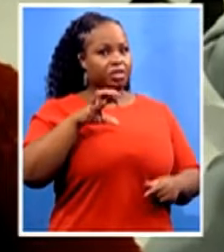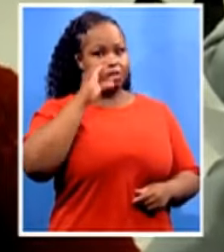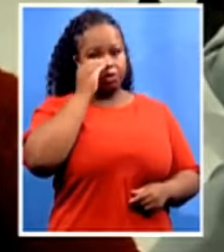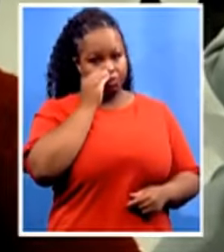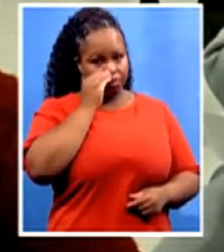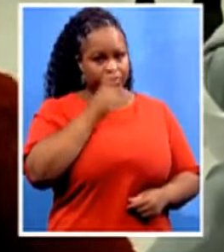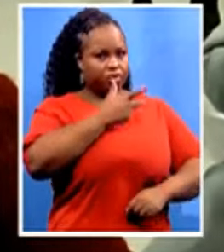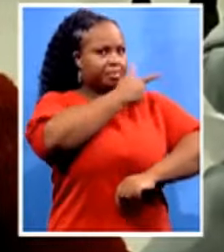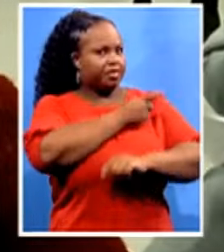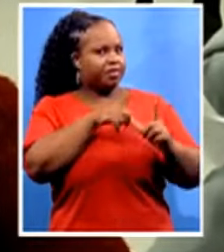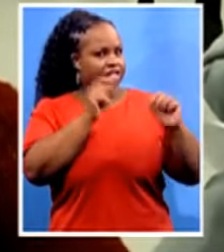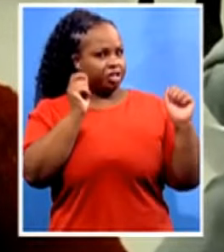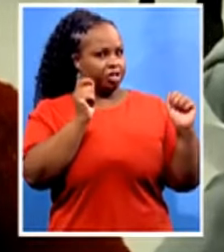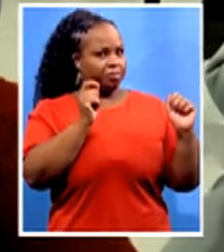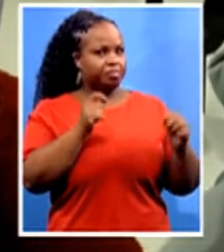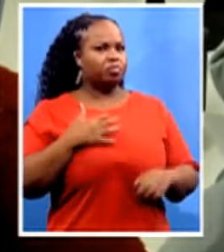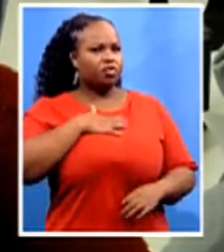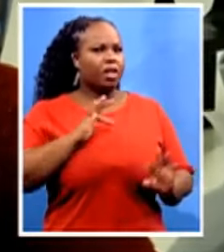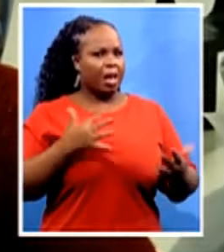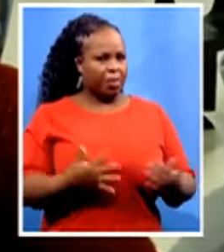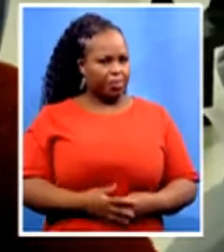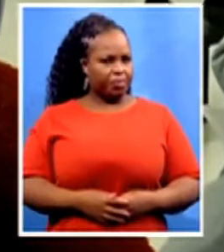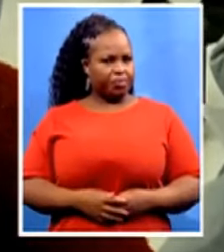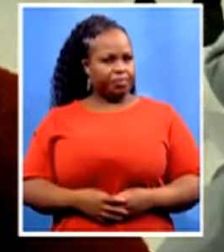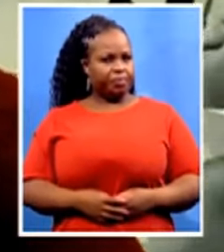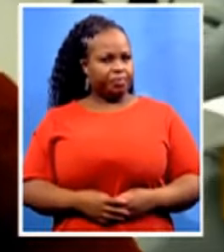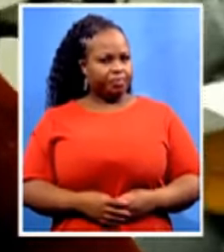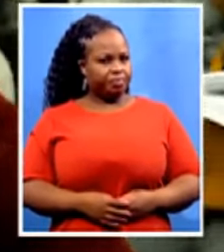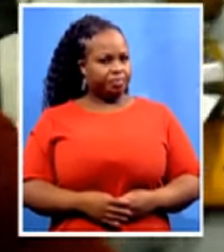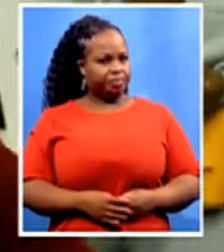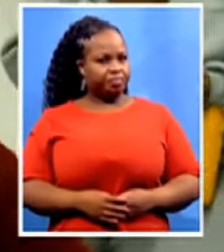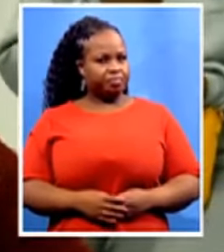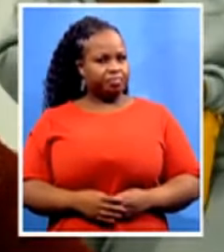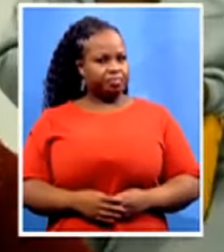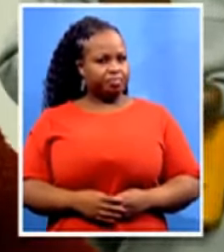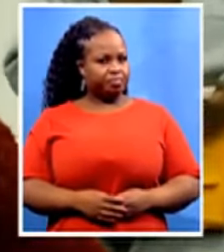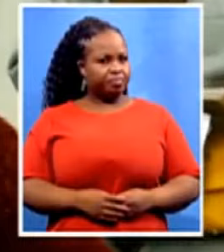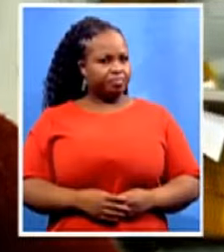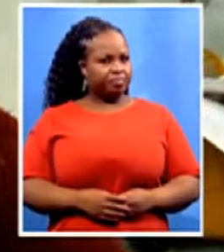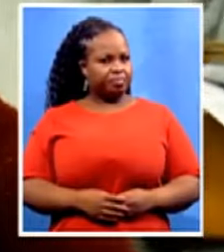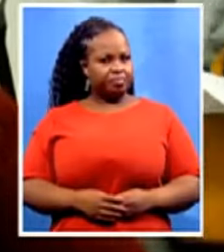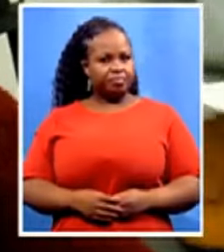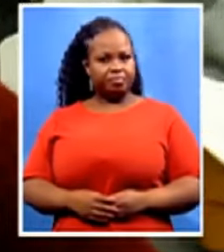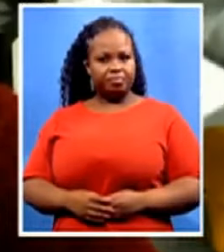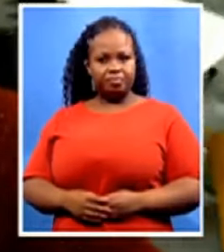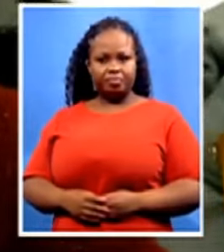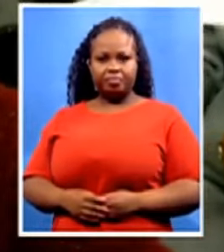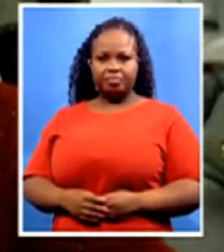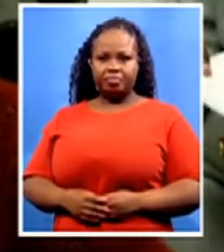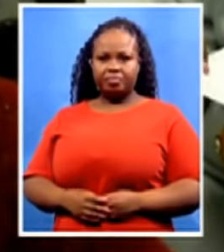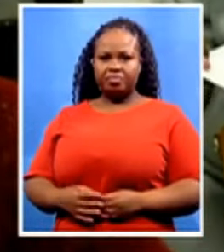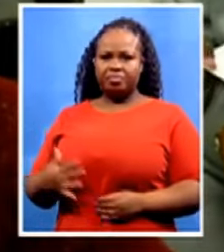do you feel, and how was your, how did it go? I feel so happy.